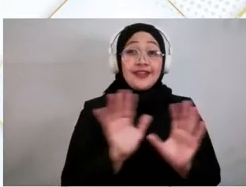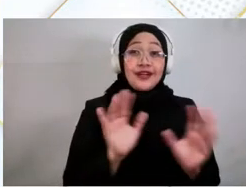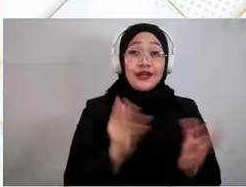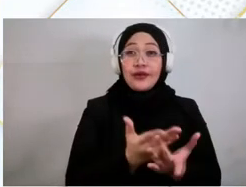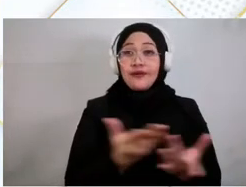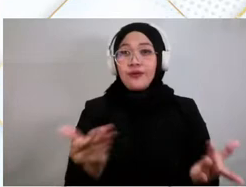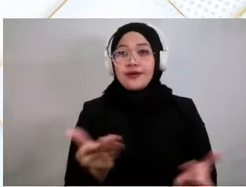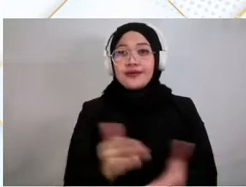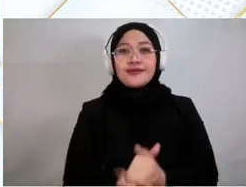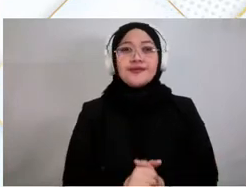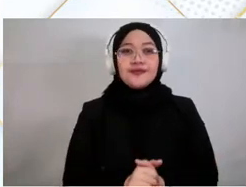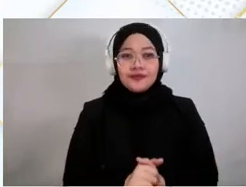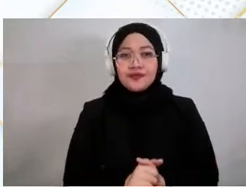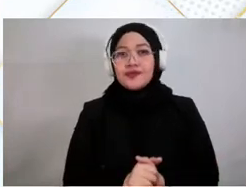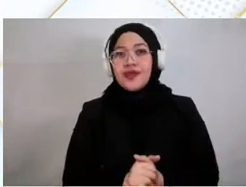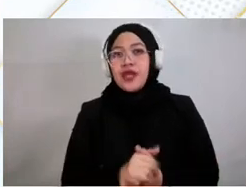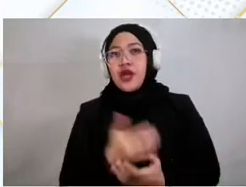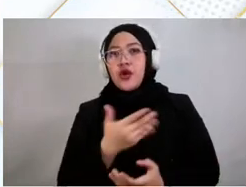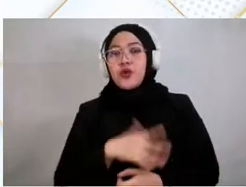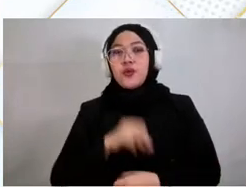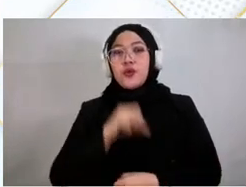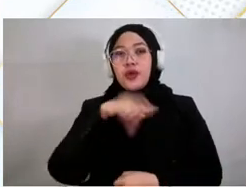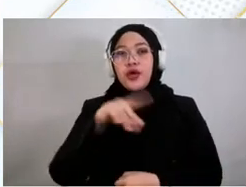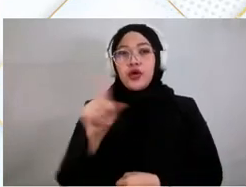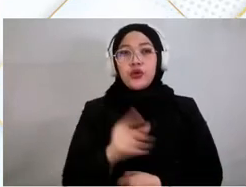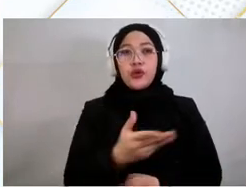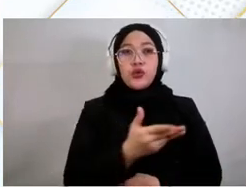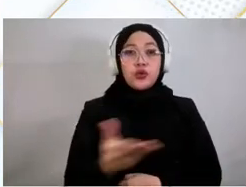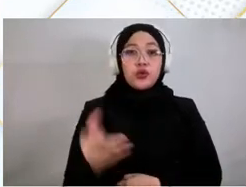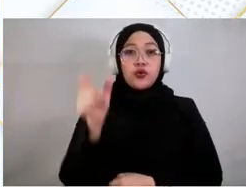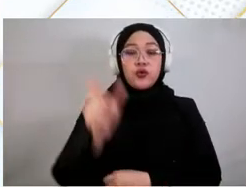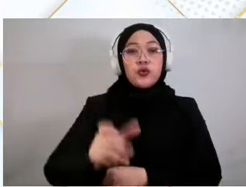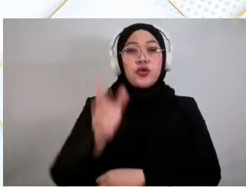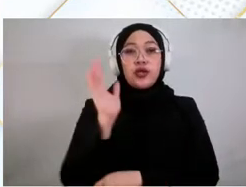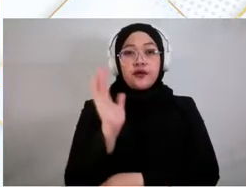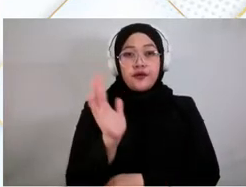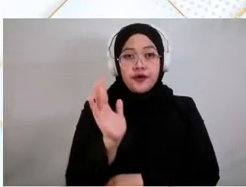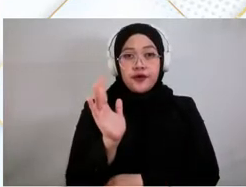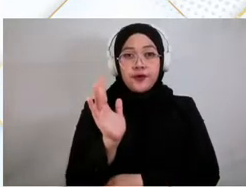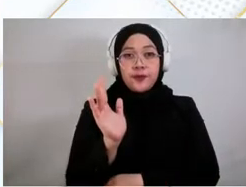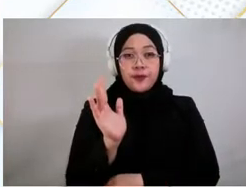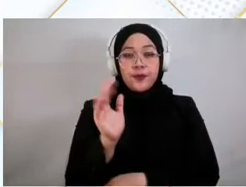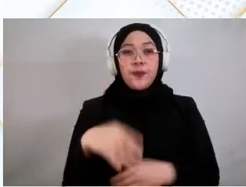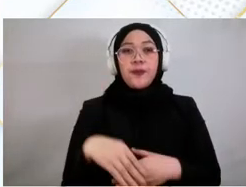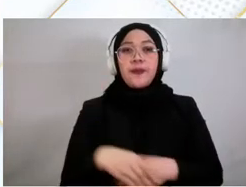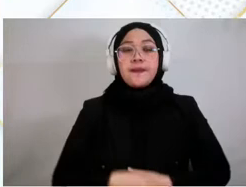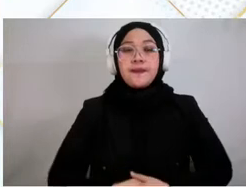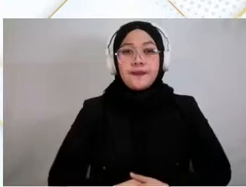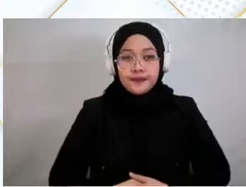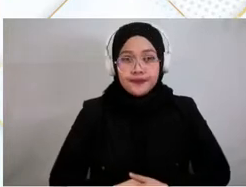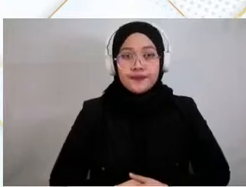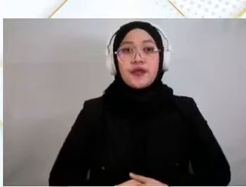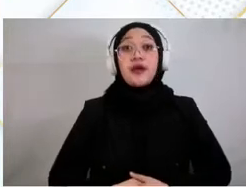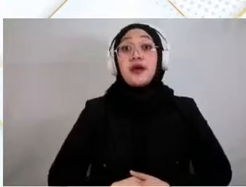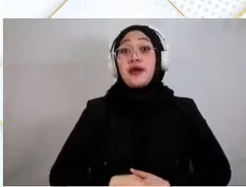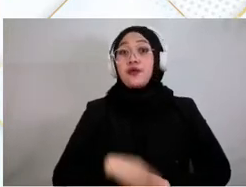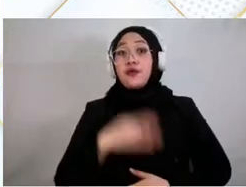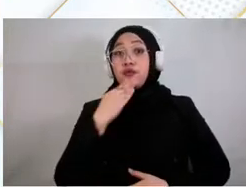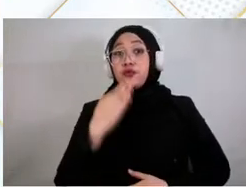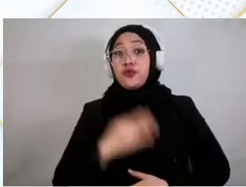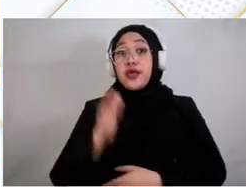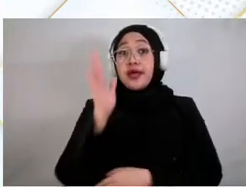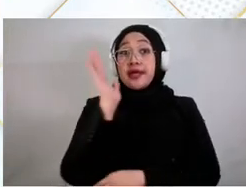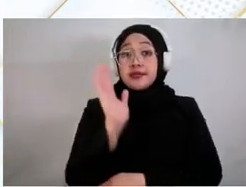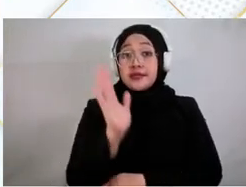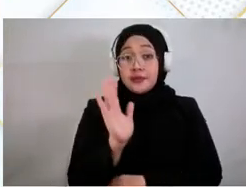good morning, good afternoon. So I would just like to remind all the speakers, especially those who have a slide presentation in the